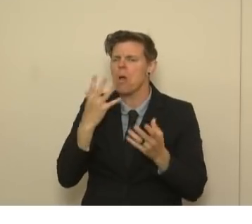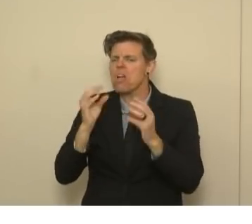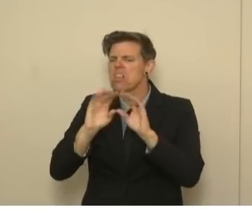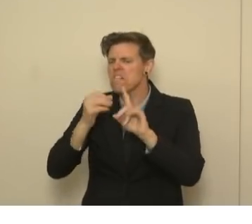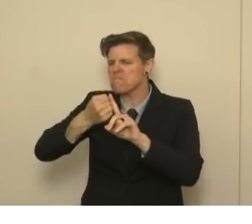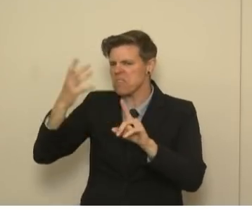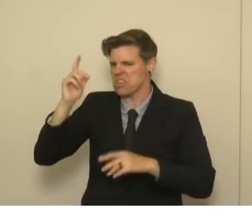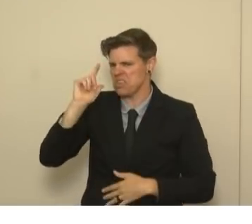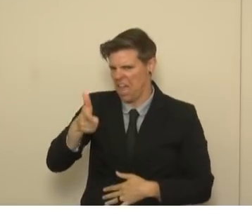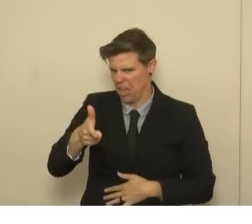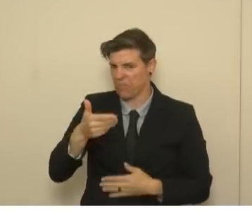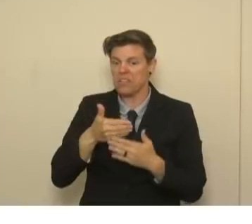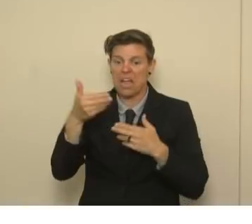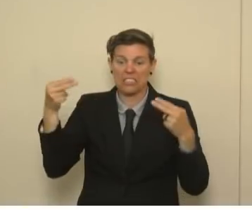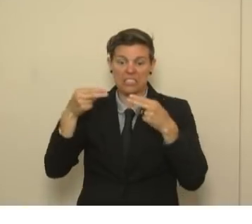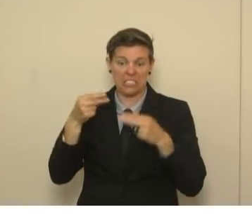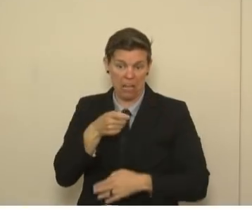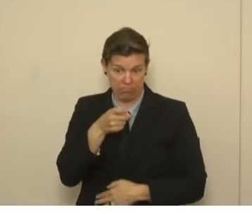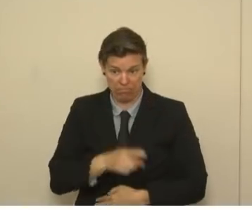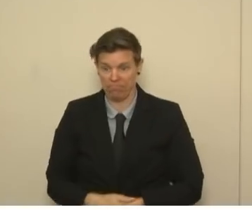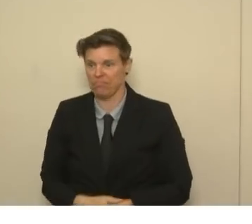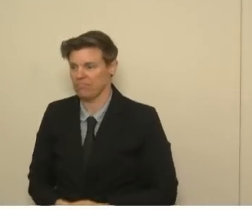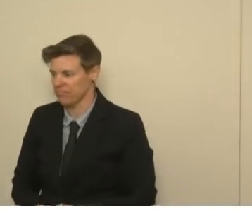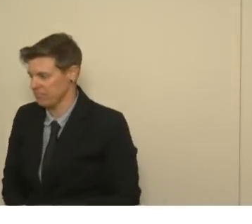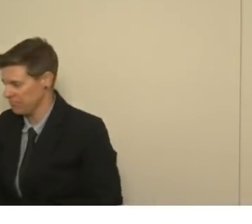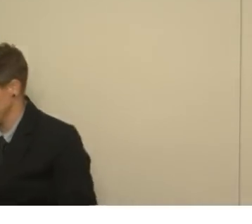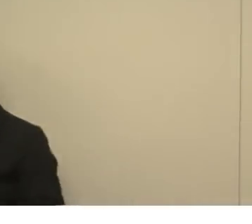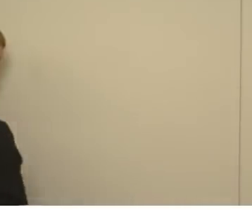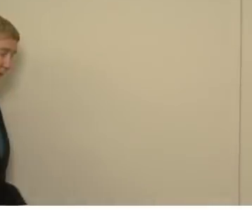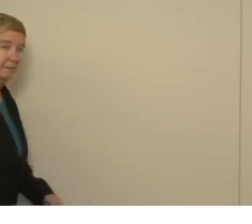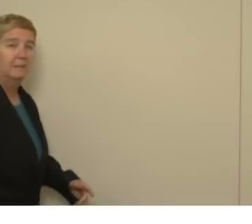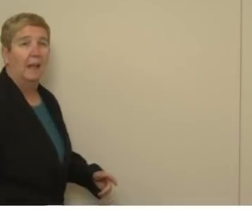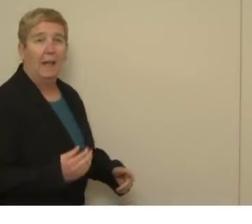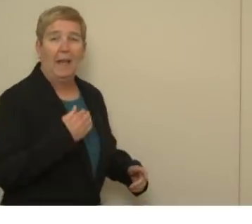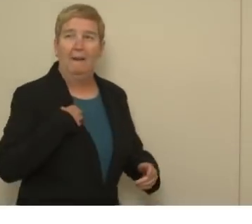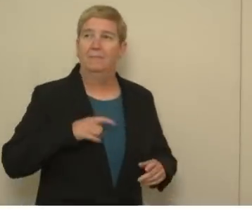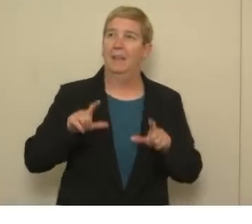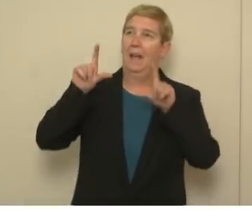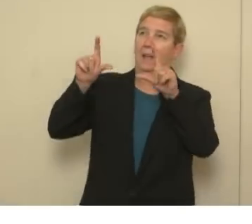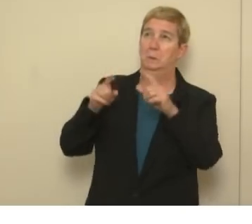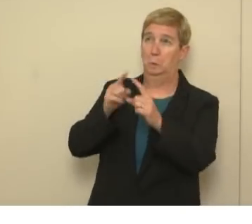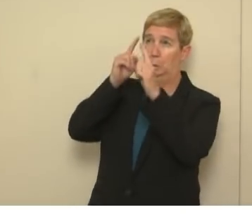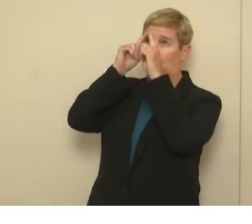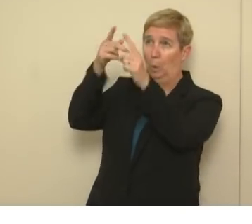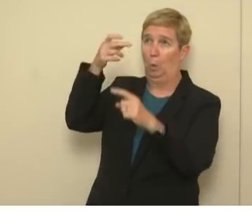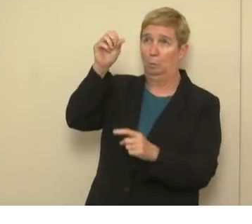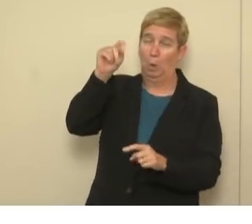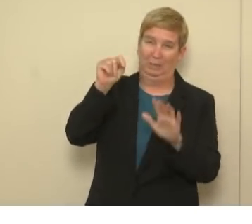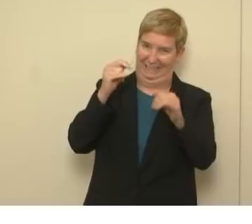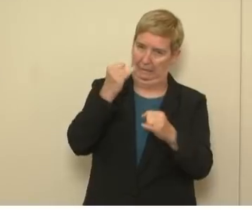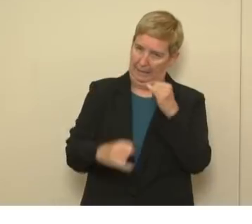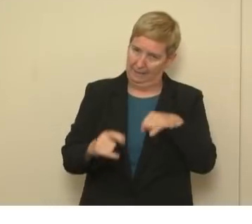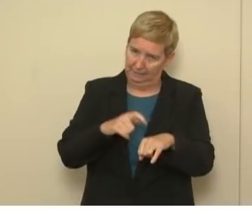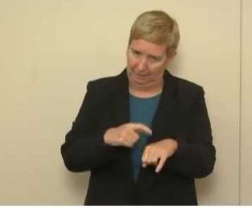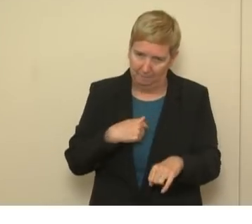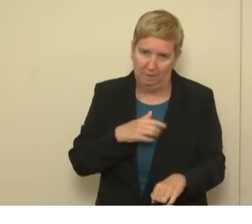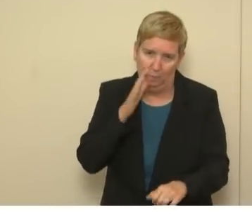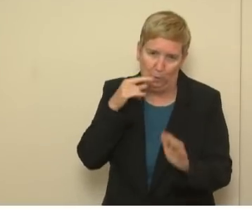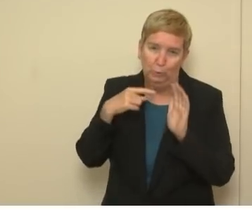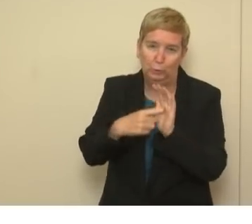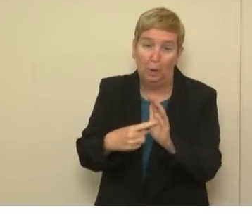time you'll ever see the goalpost, at least in this context. We have assigned a target to that measure, and we're looking to